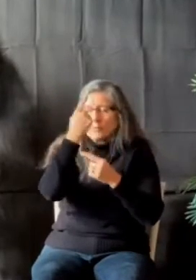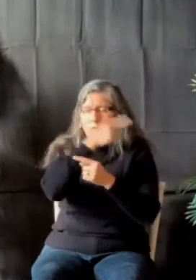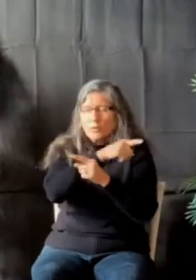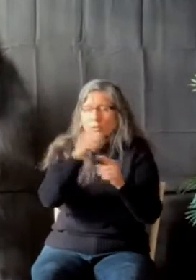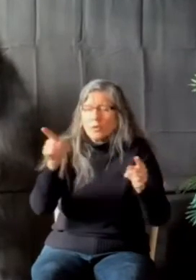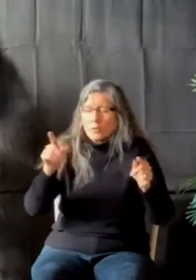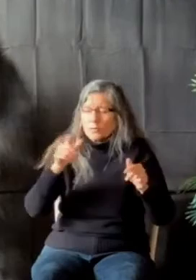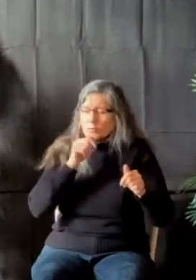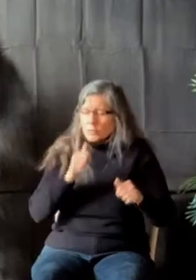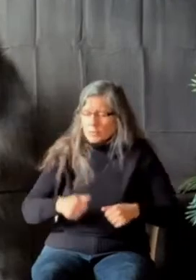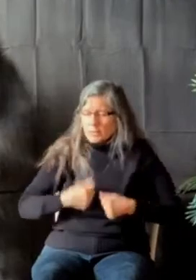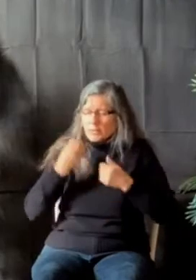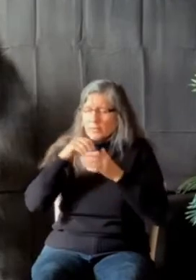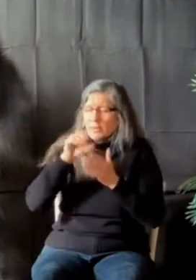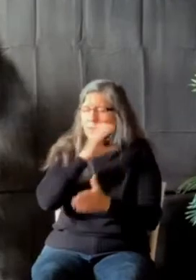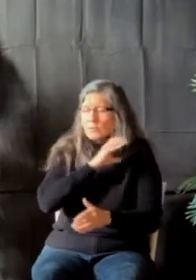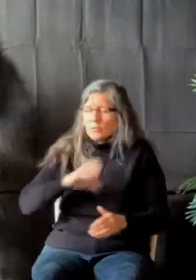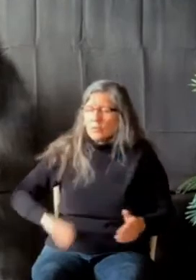Christ Jesus.